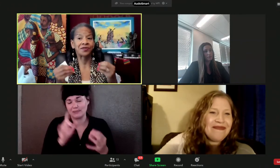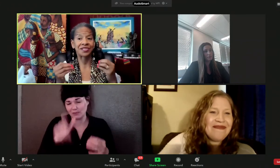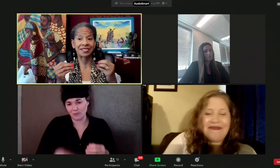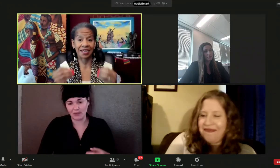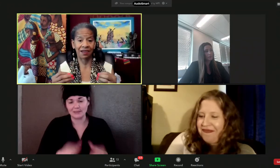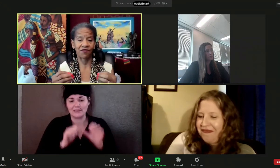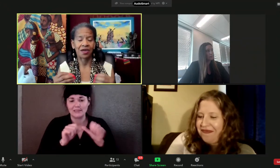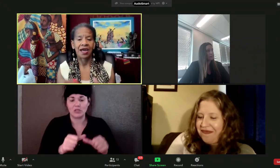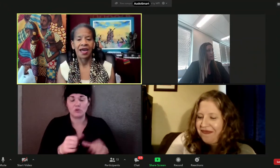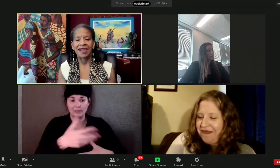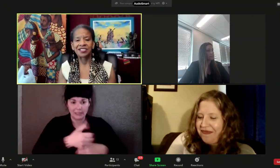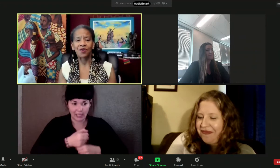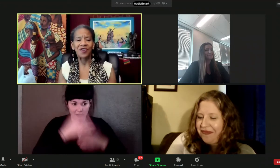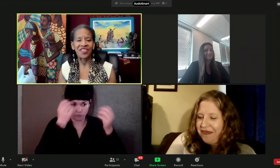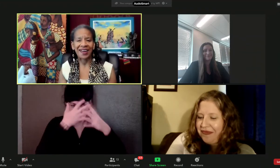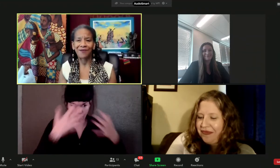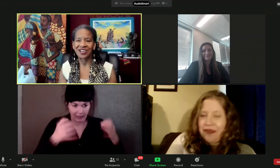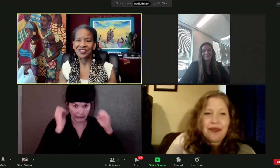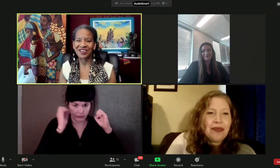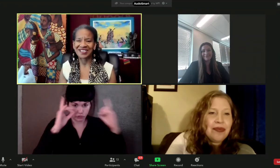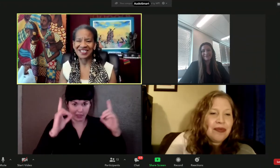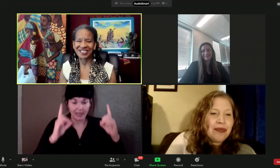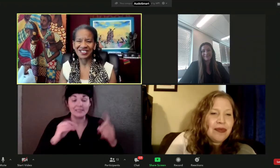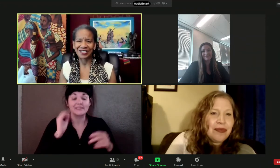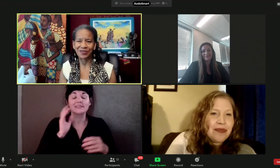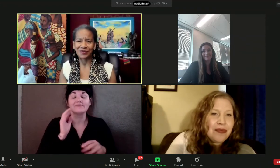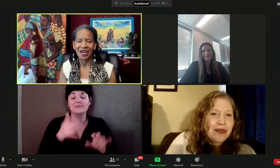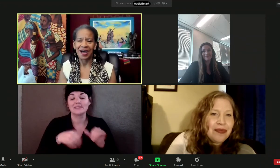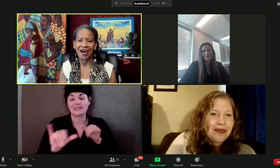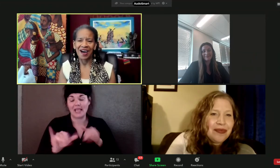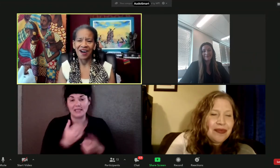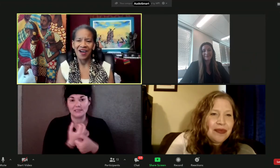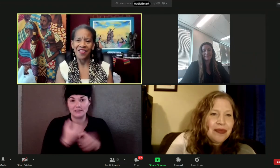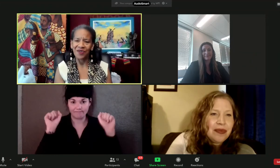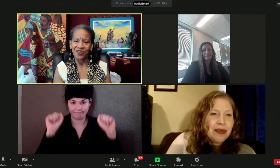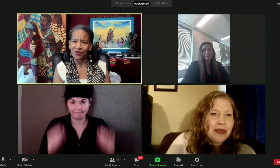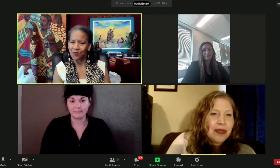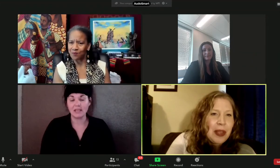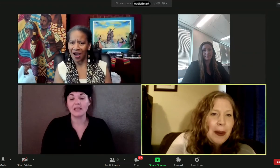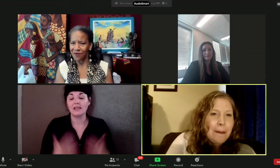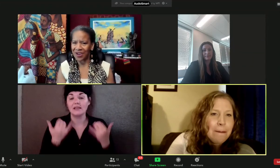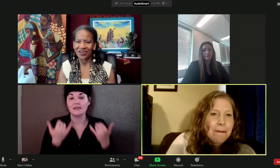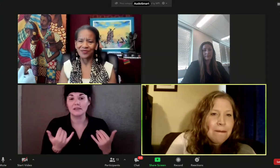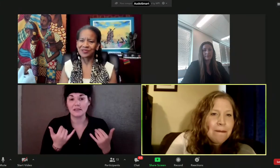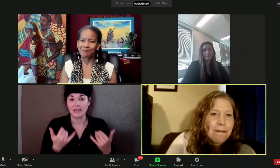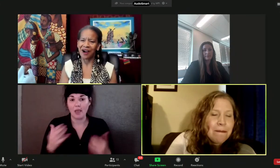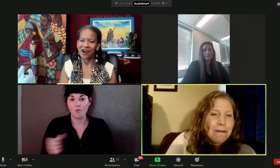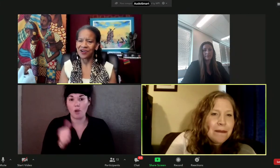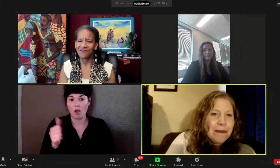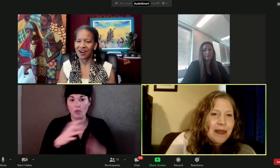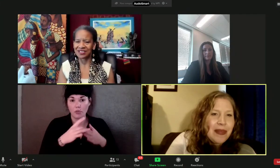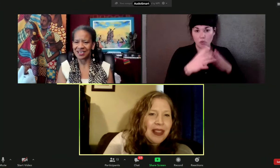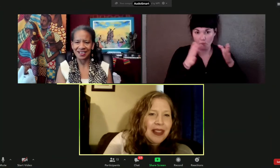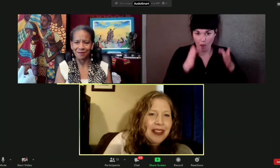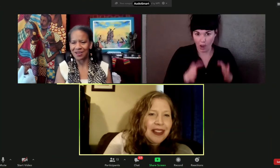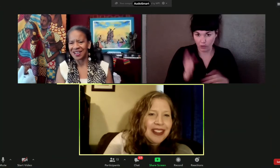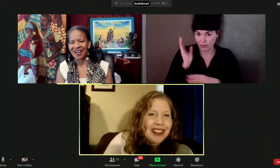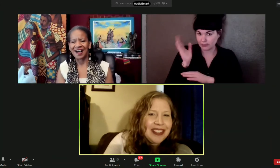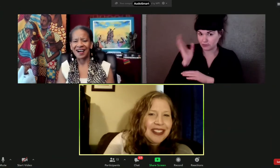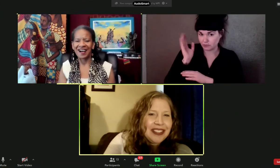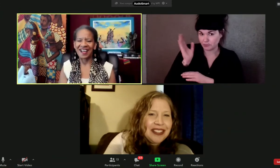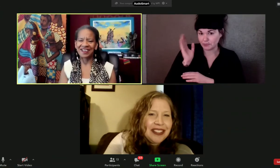other safe. And so with that, I want to transition to our other moderator who's part of our